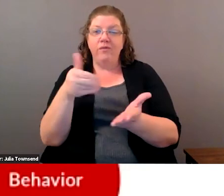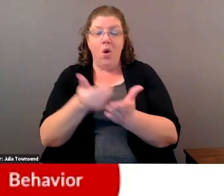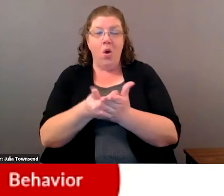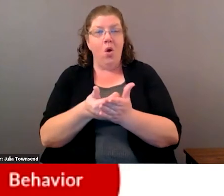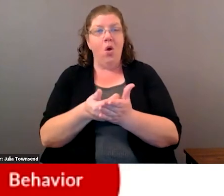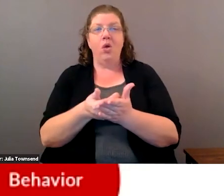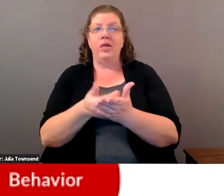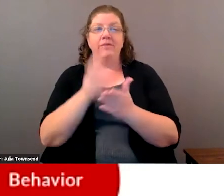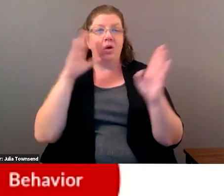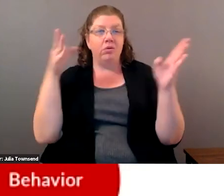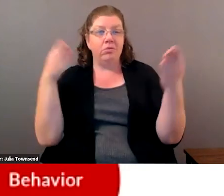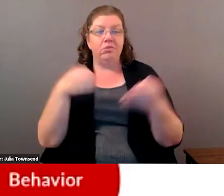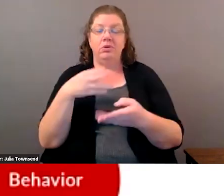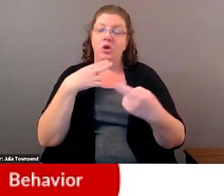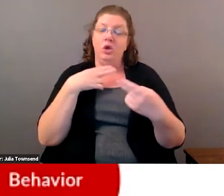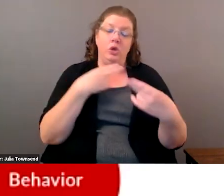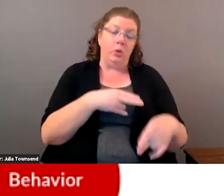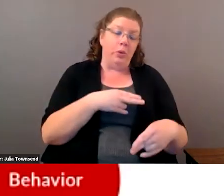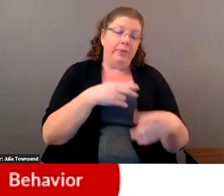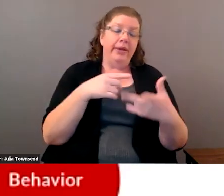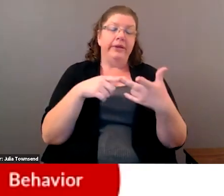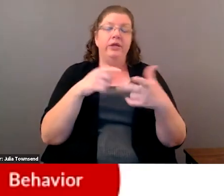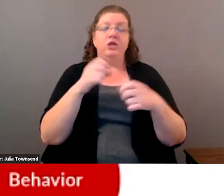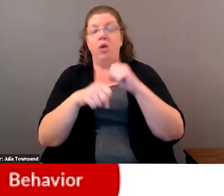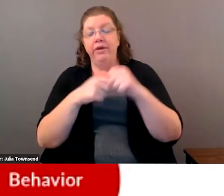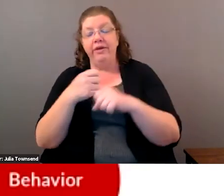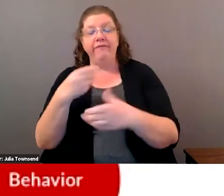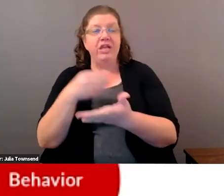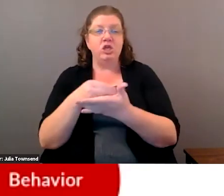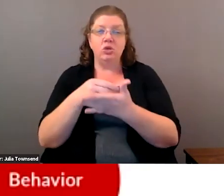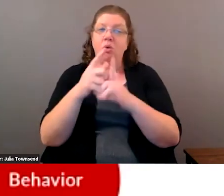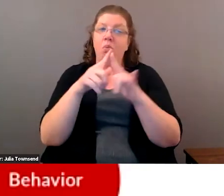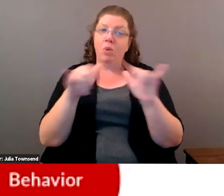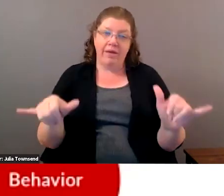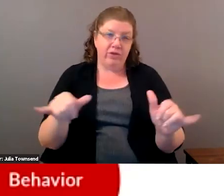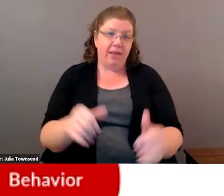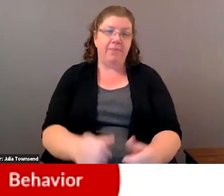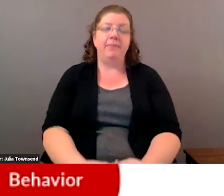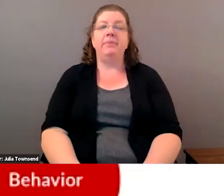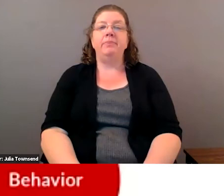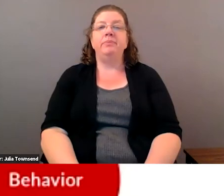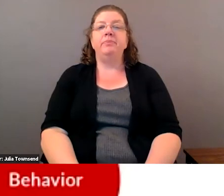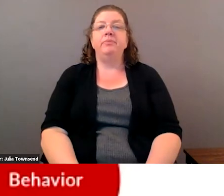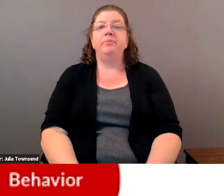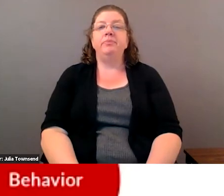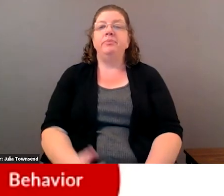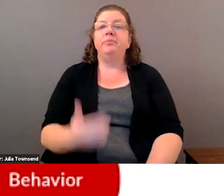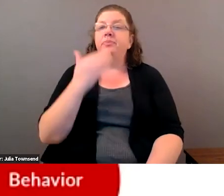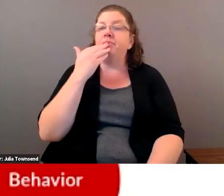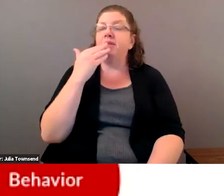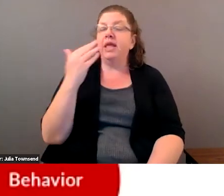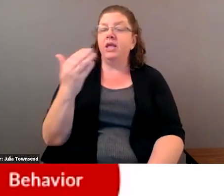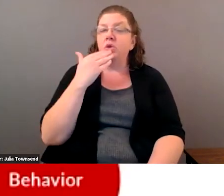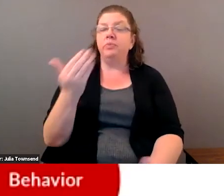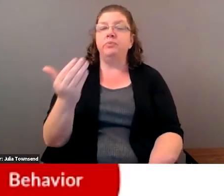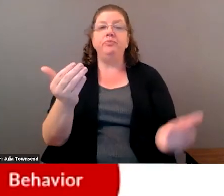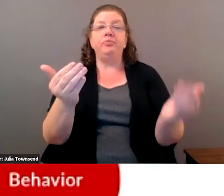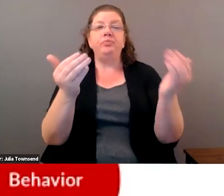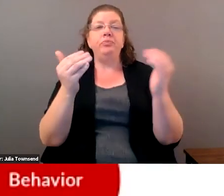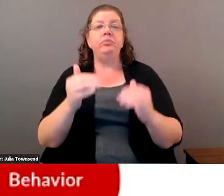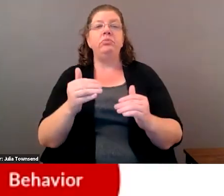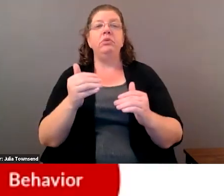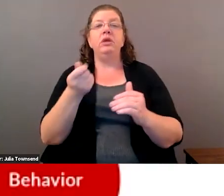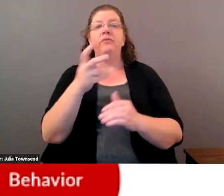it's human or structural or fiscal, whatever that may be. Thank you. Then a couple of